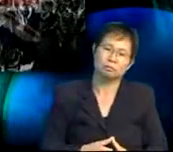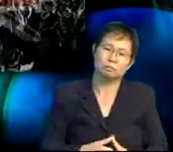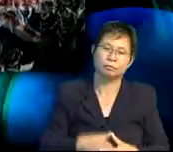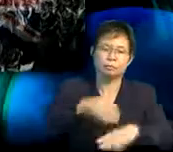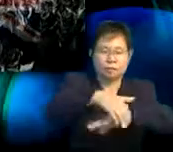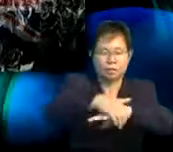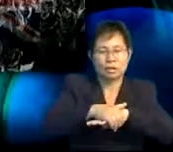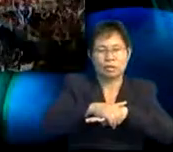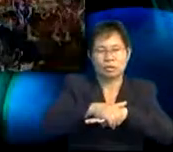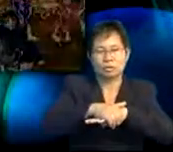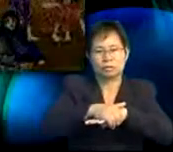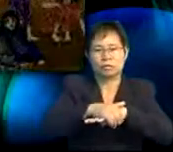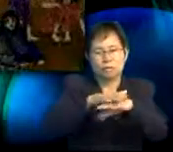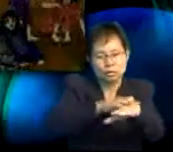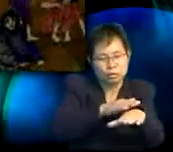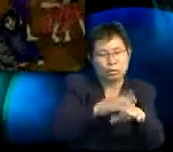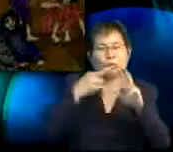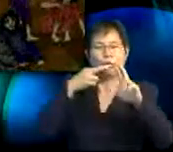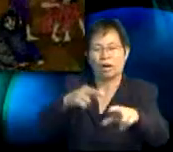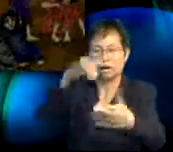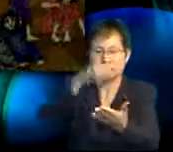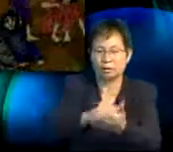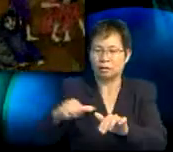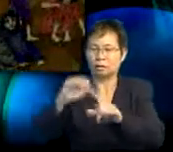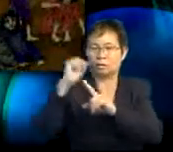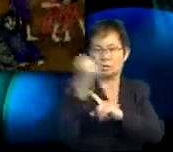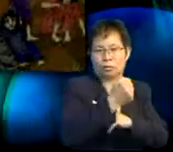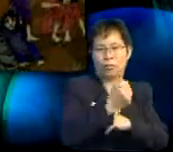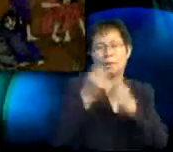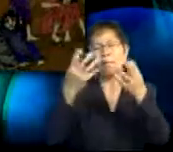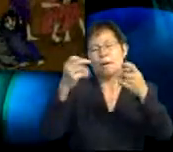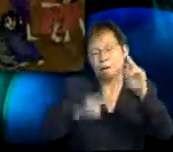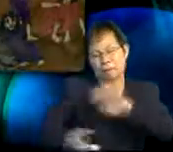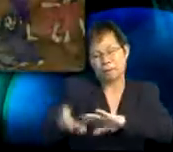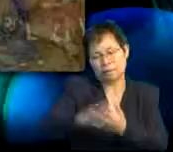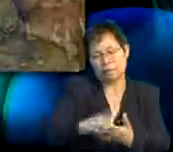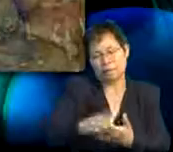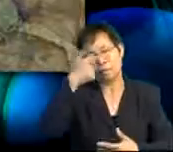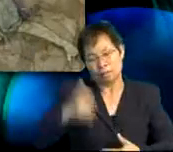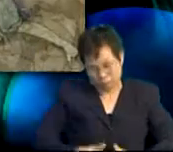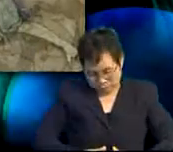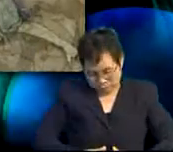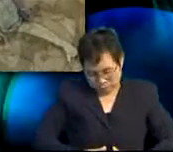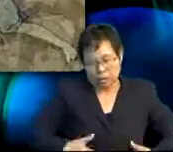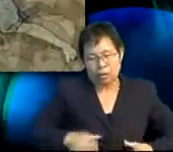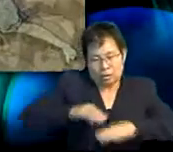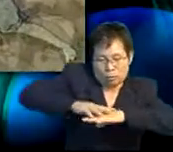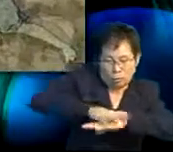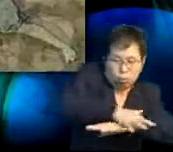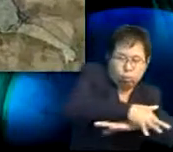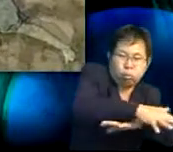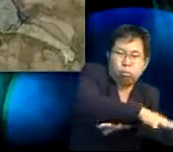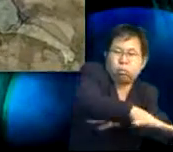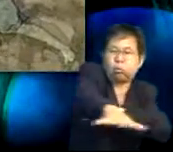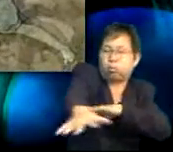England was slow to react to the situation. Millions of people died of starvation, and epidemics spread like